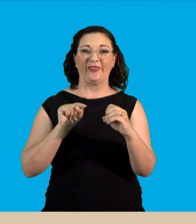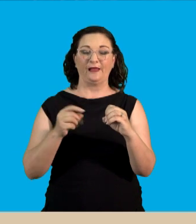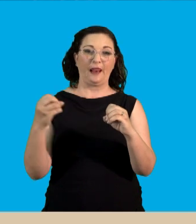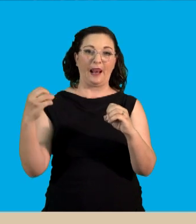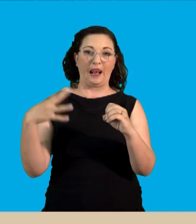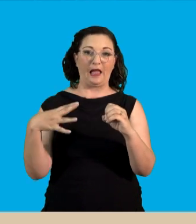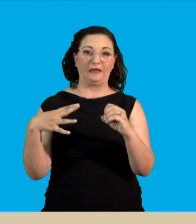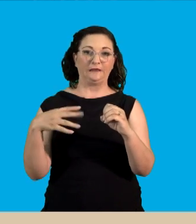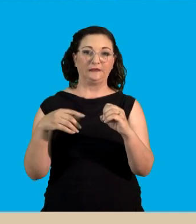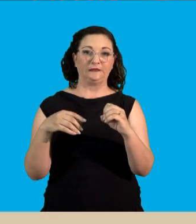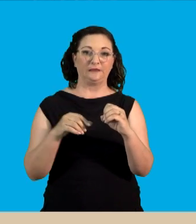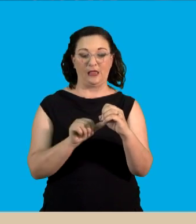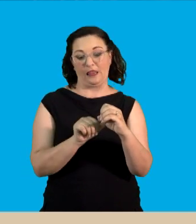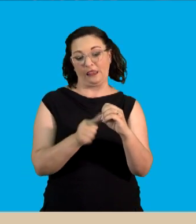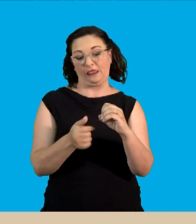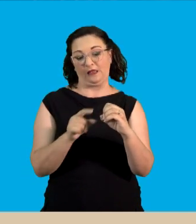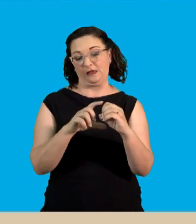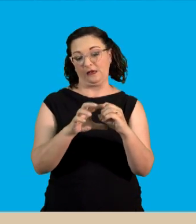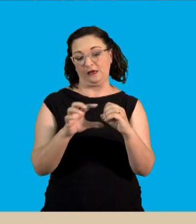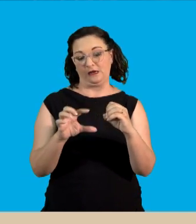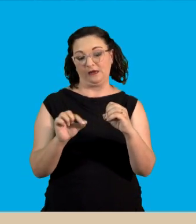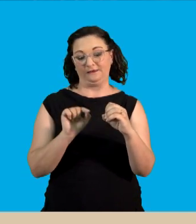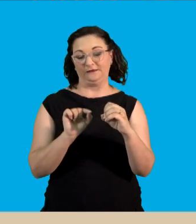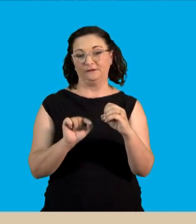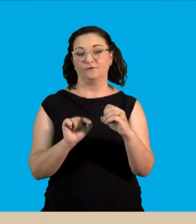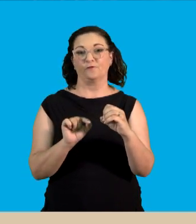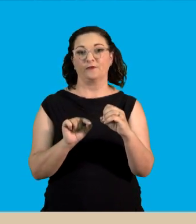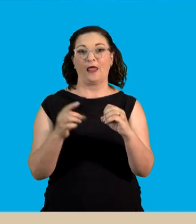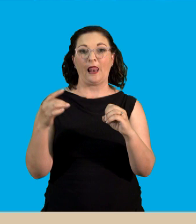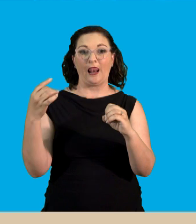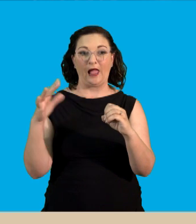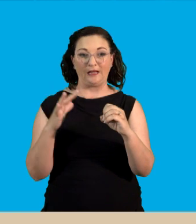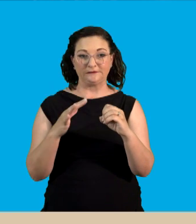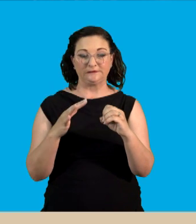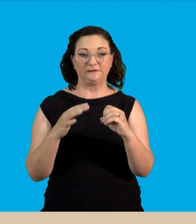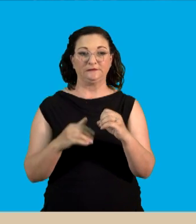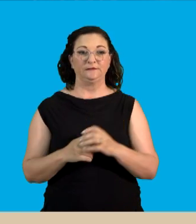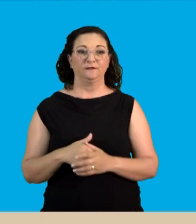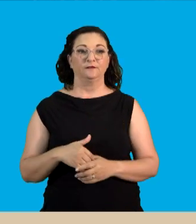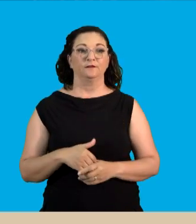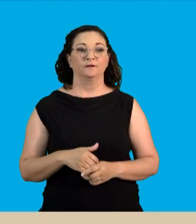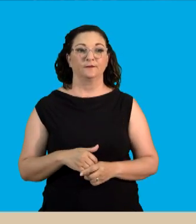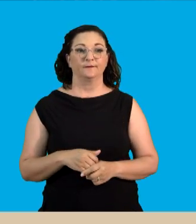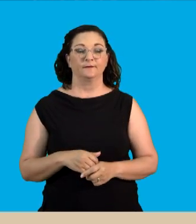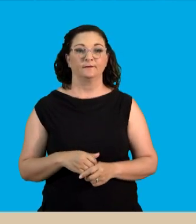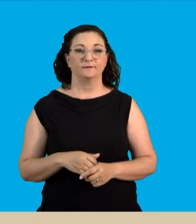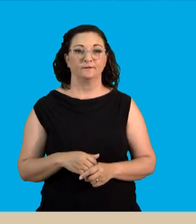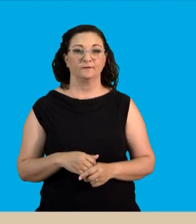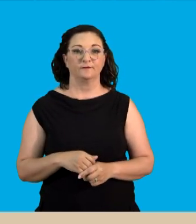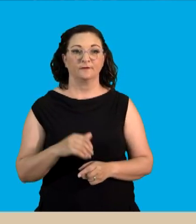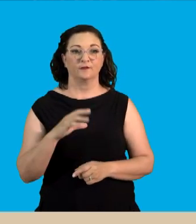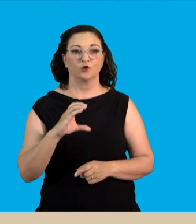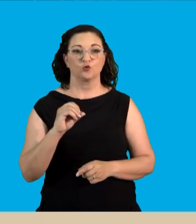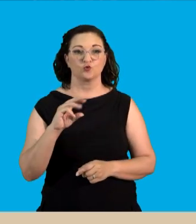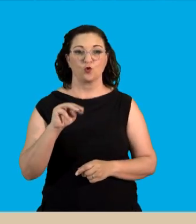at this outer circle of light, right after the head, we will have what we call the coma. So this part will